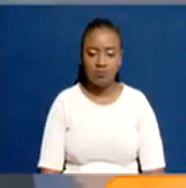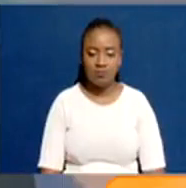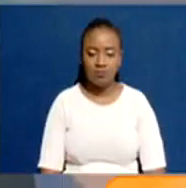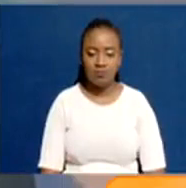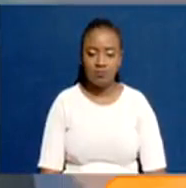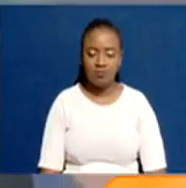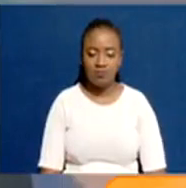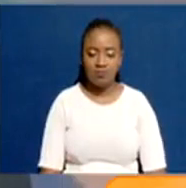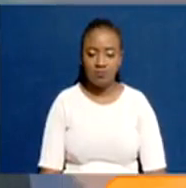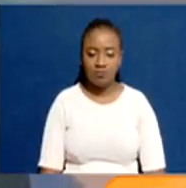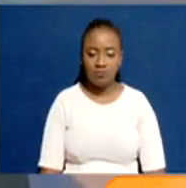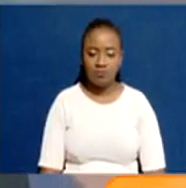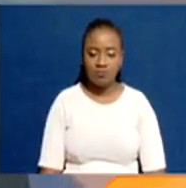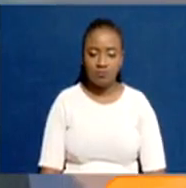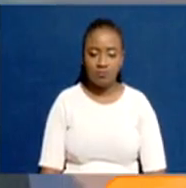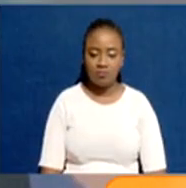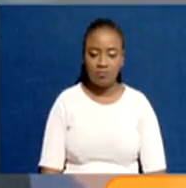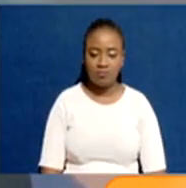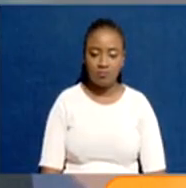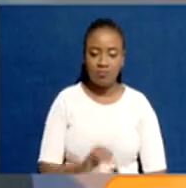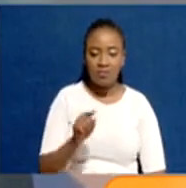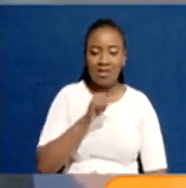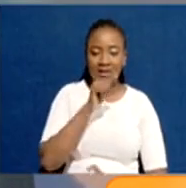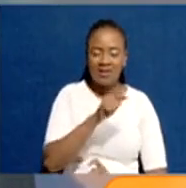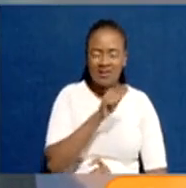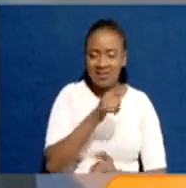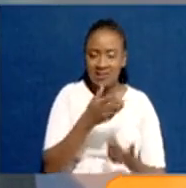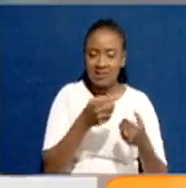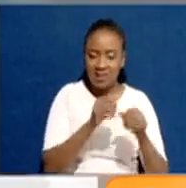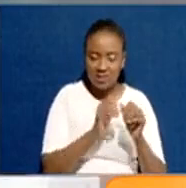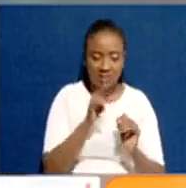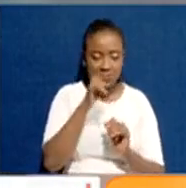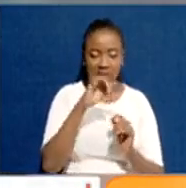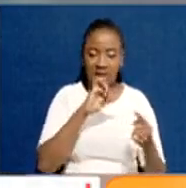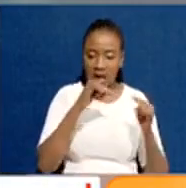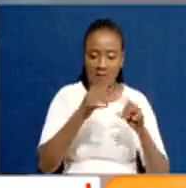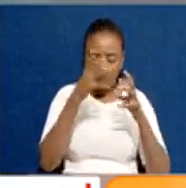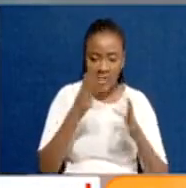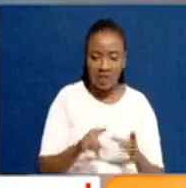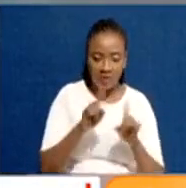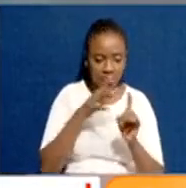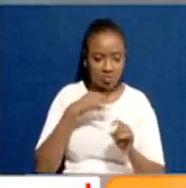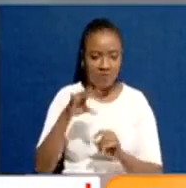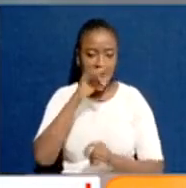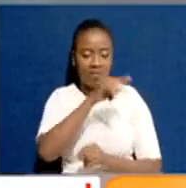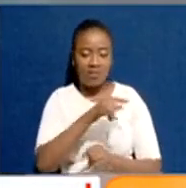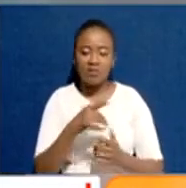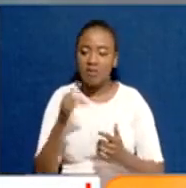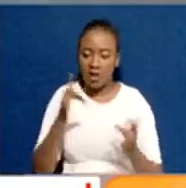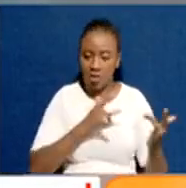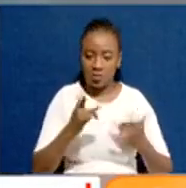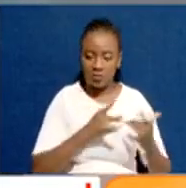These scale insects are harmful and have been found to be a pest of concern to